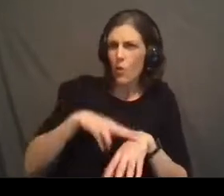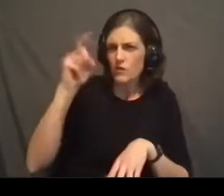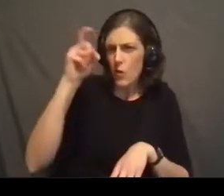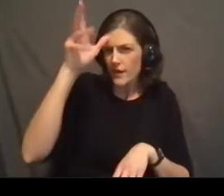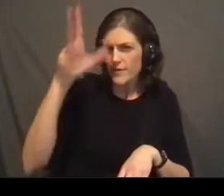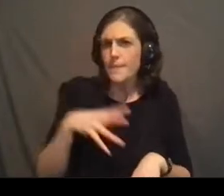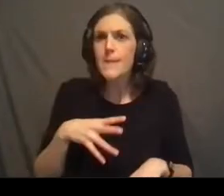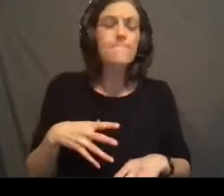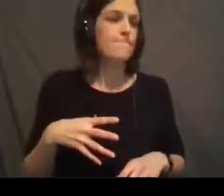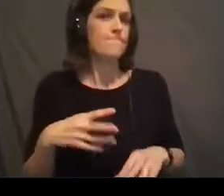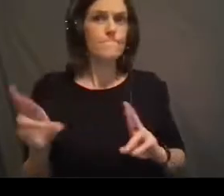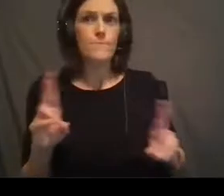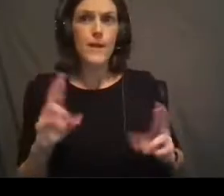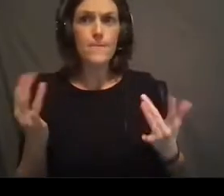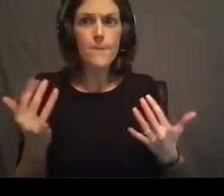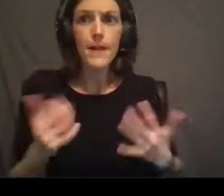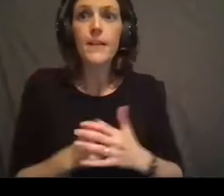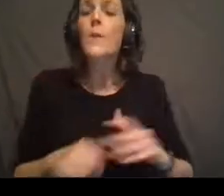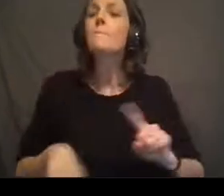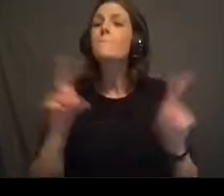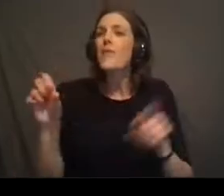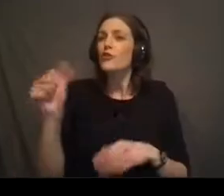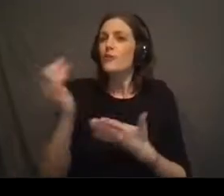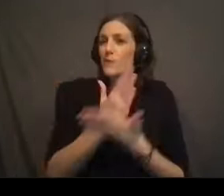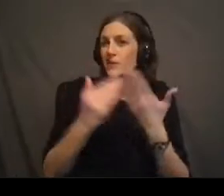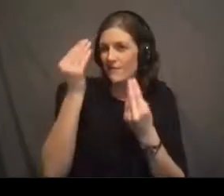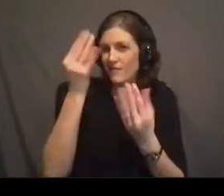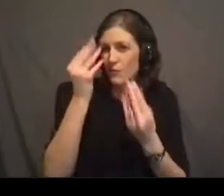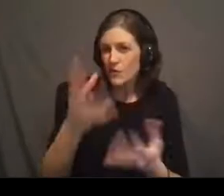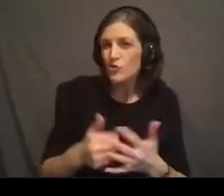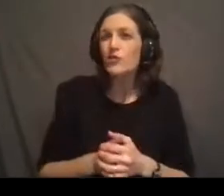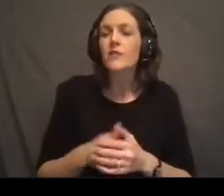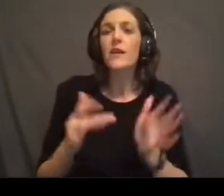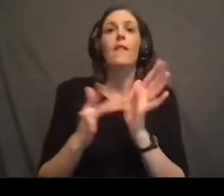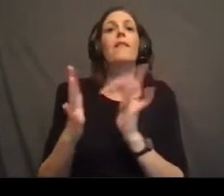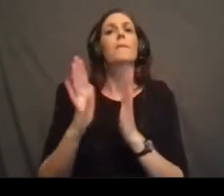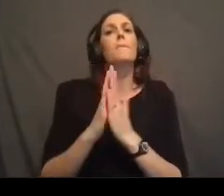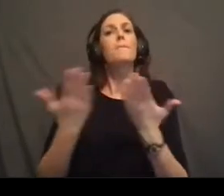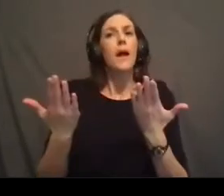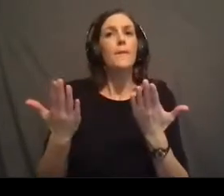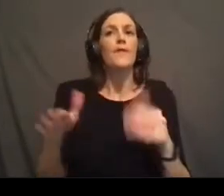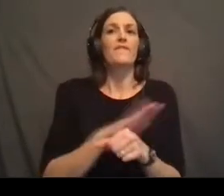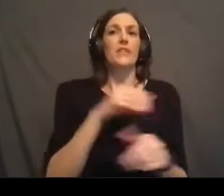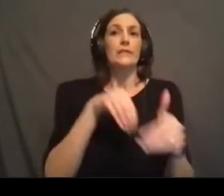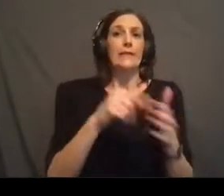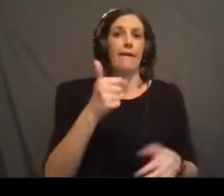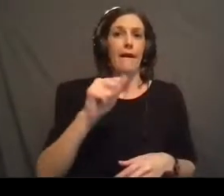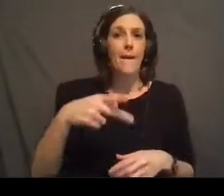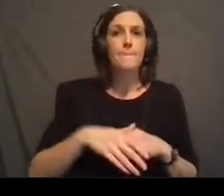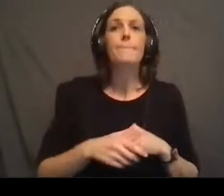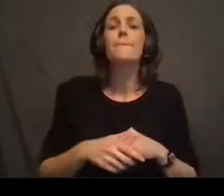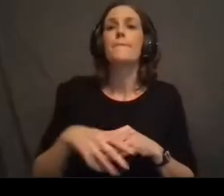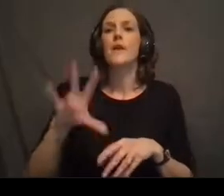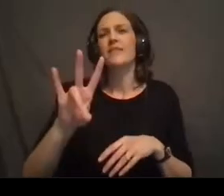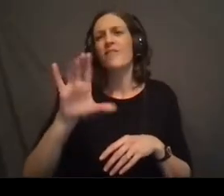would be on their toes looking and waiting, but also there's another piece of information that the Bible fills in for us. You see, about